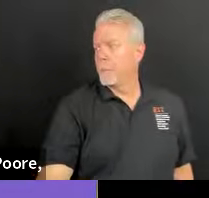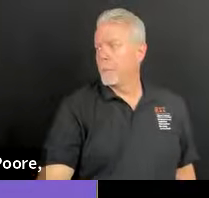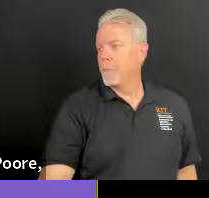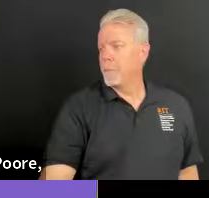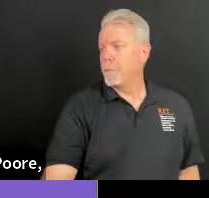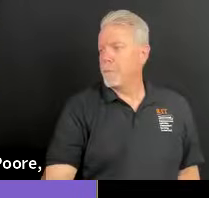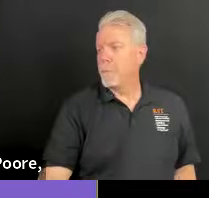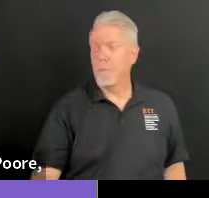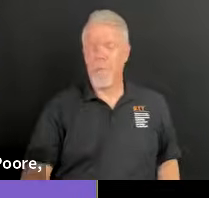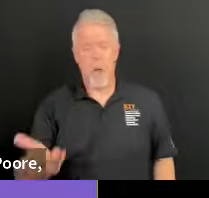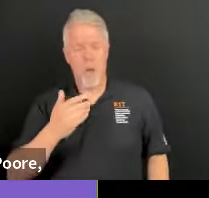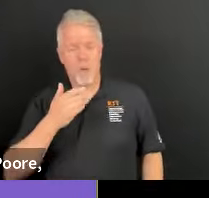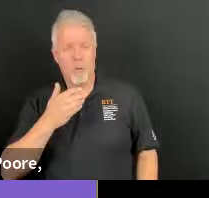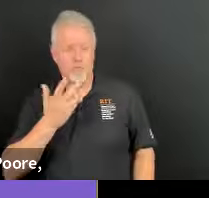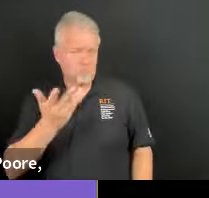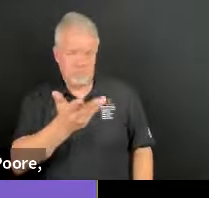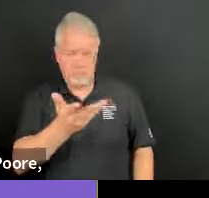Okay.